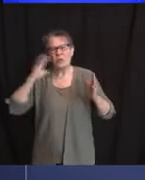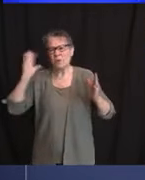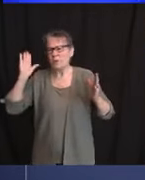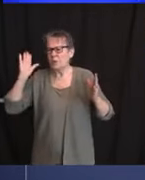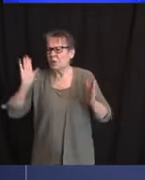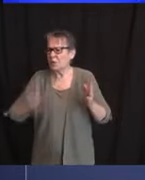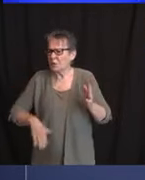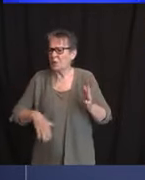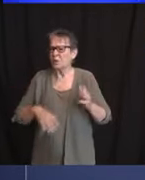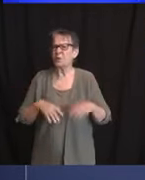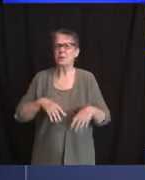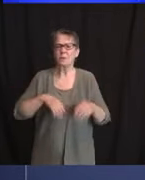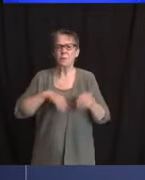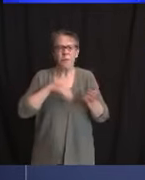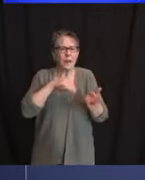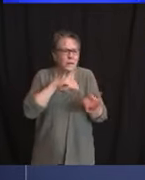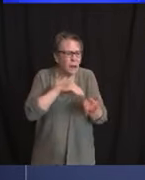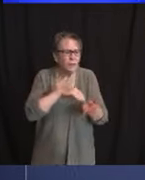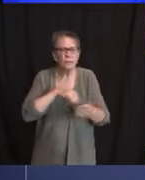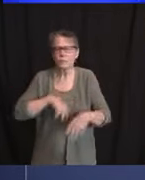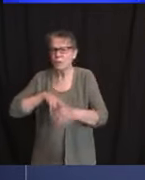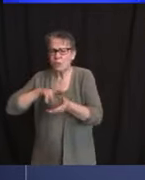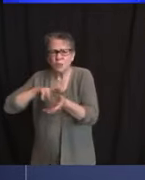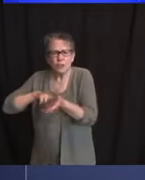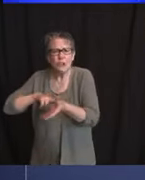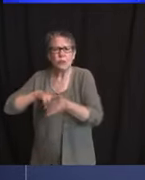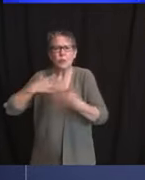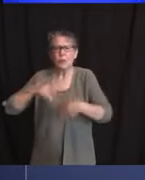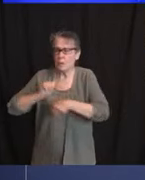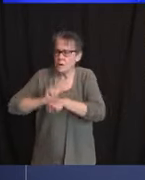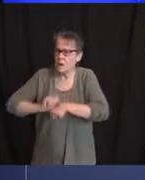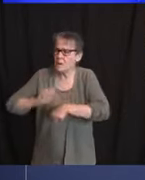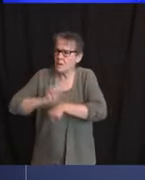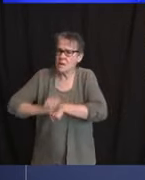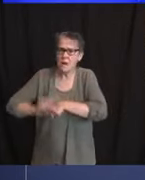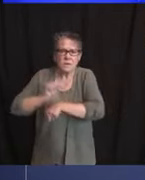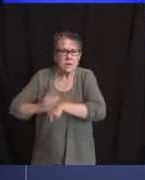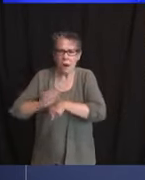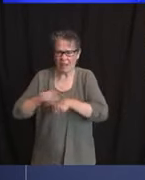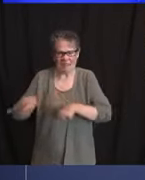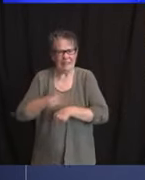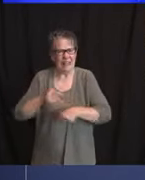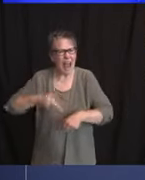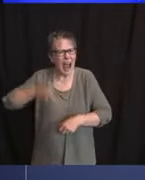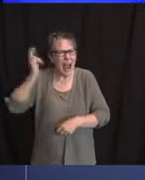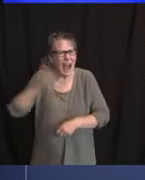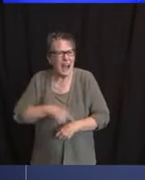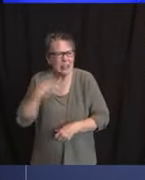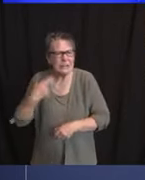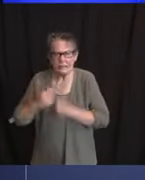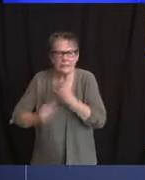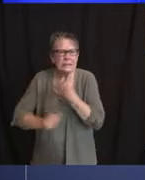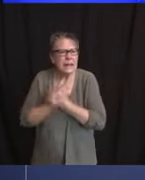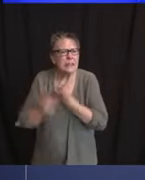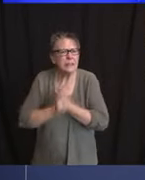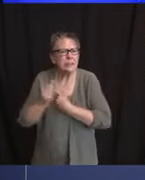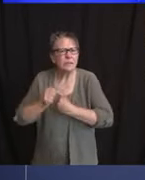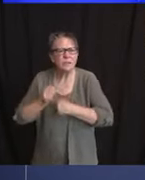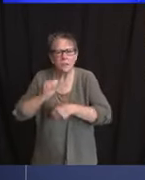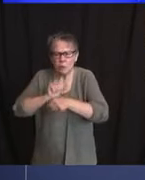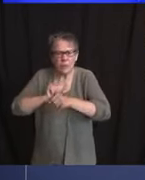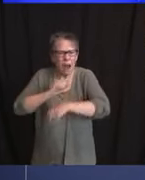are working to the bone at great risk to their own personal health and safety to keep people alive and to contain the